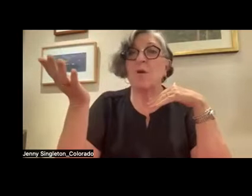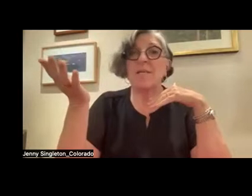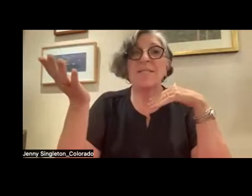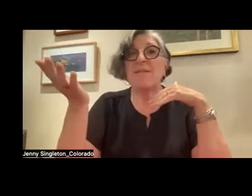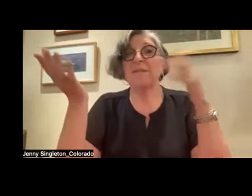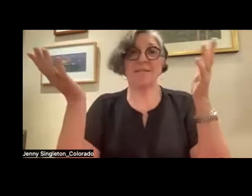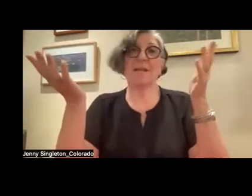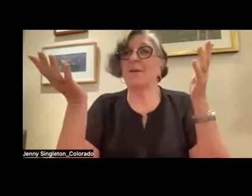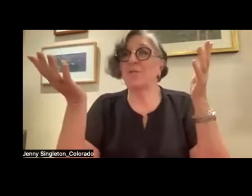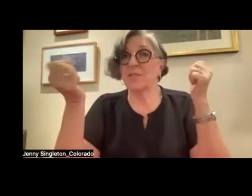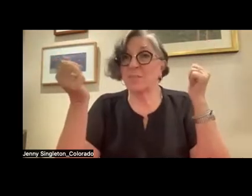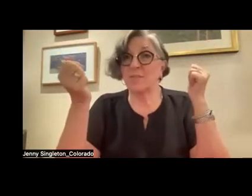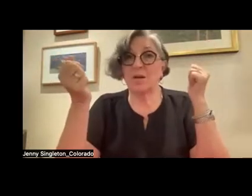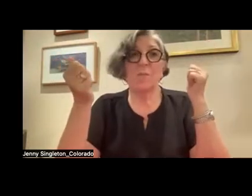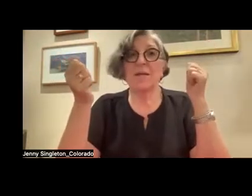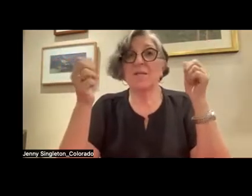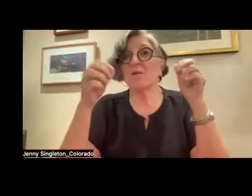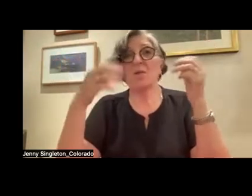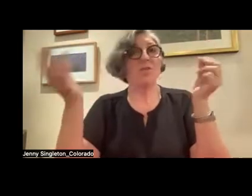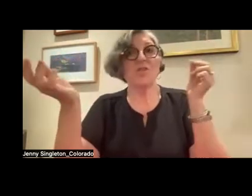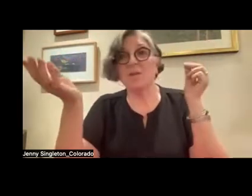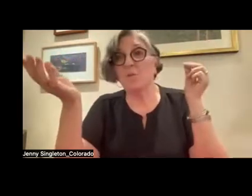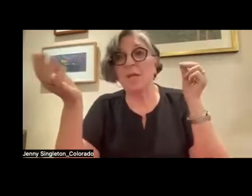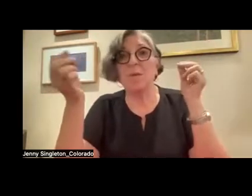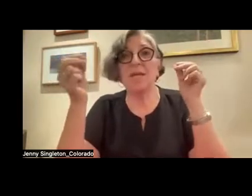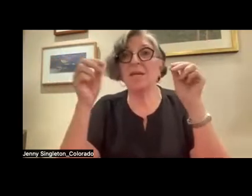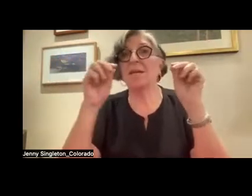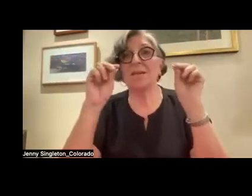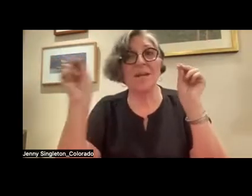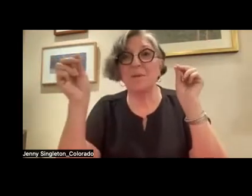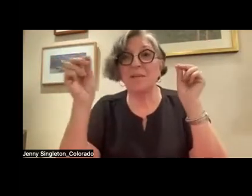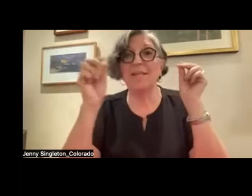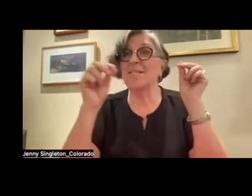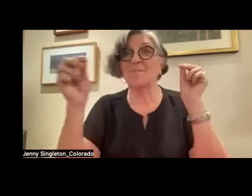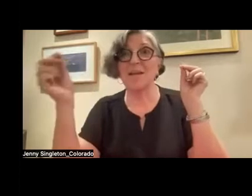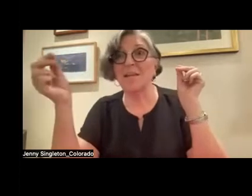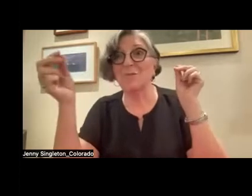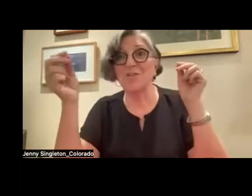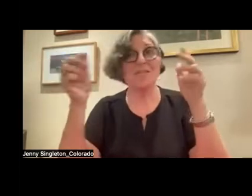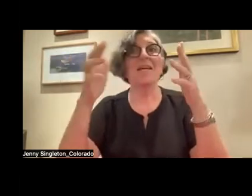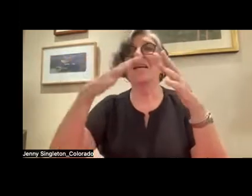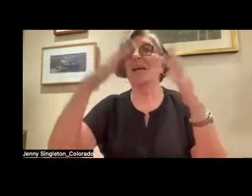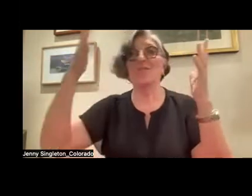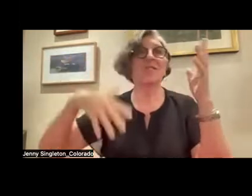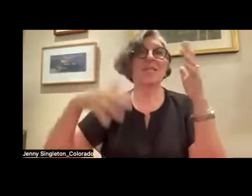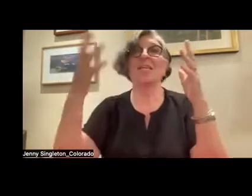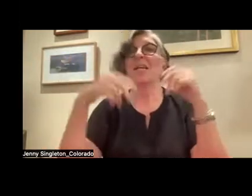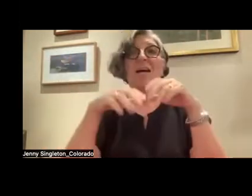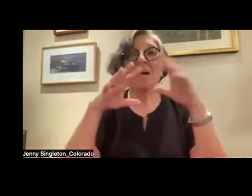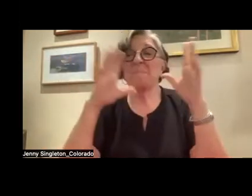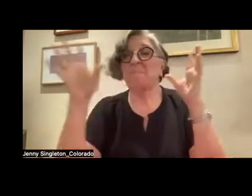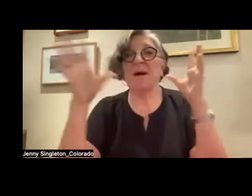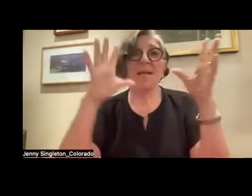see 47 sign languages that have been documented. So you can just go to Wikipedia and type in list of sign languages, and you'll